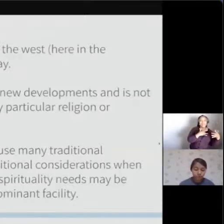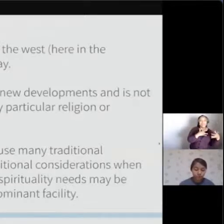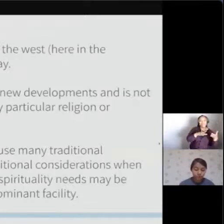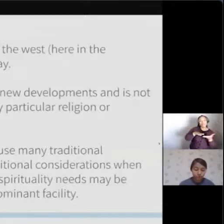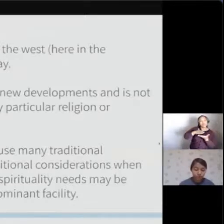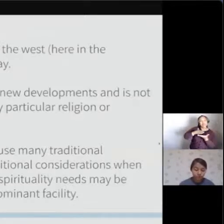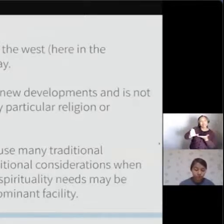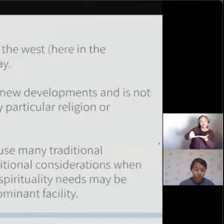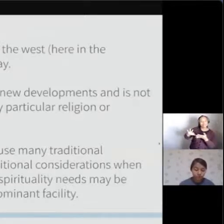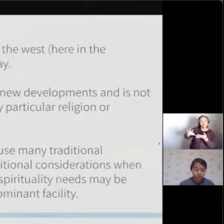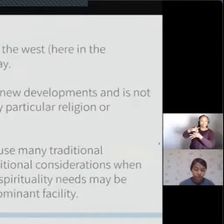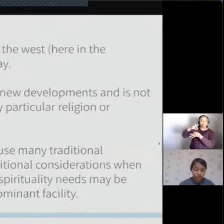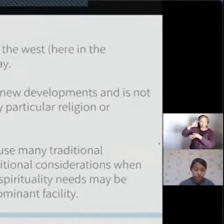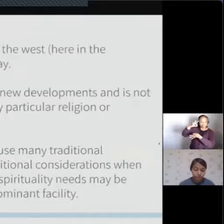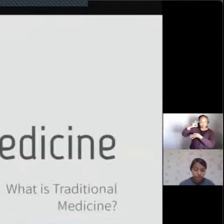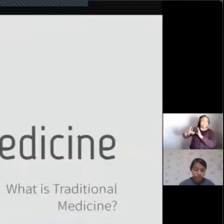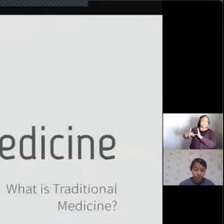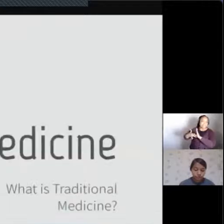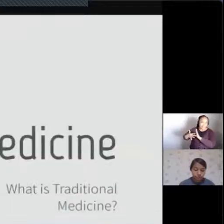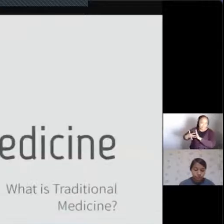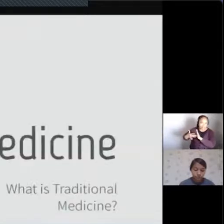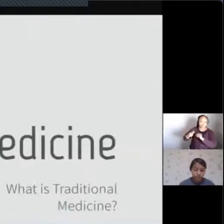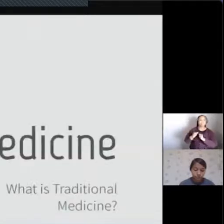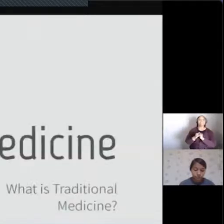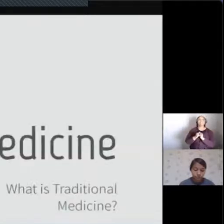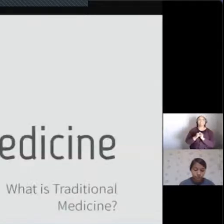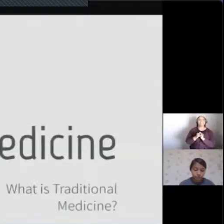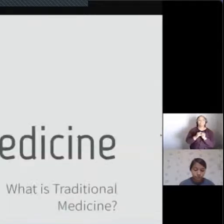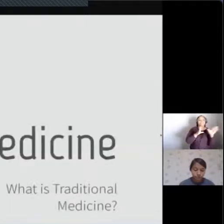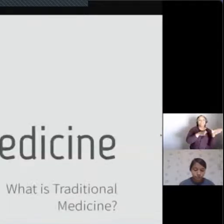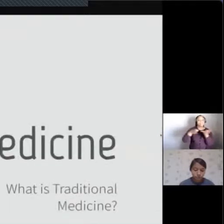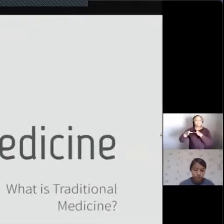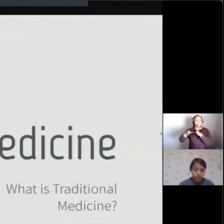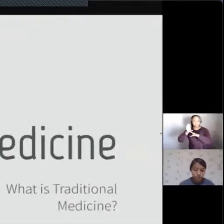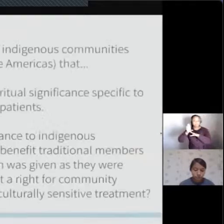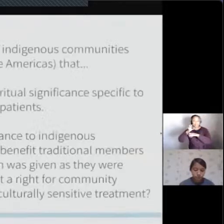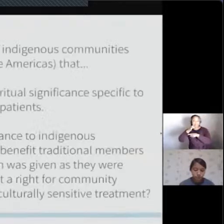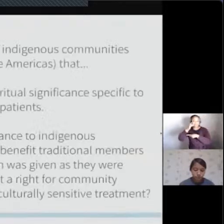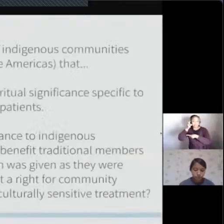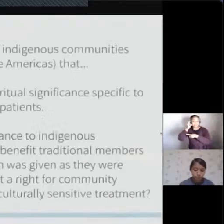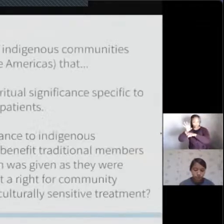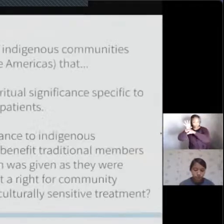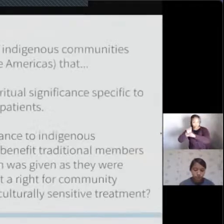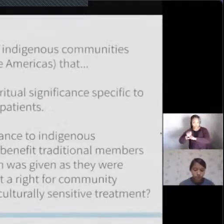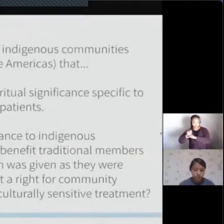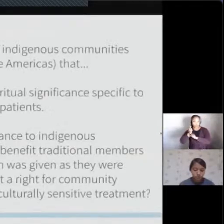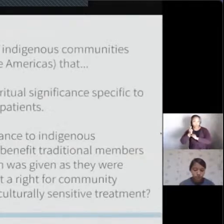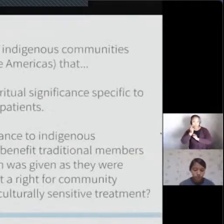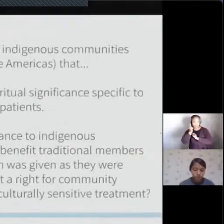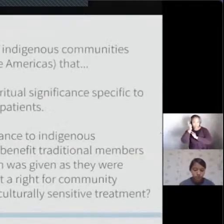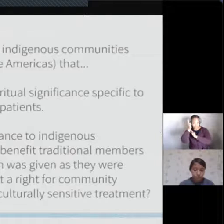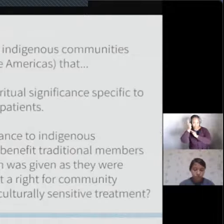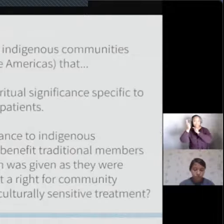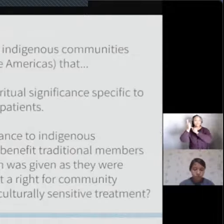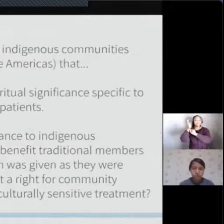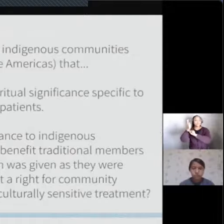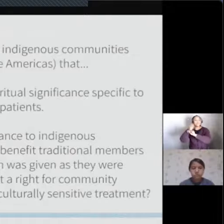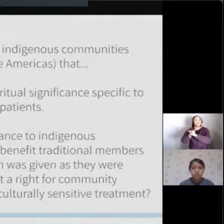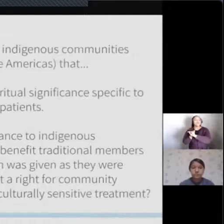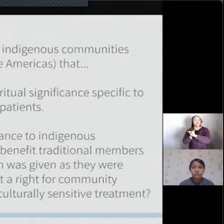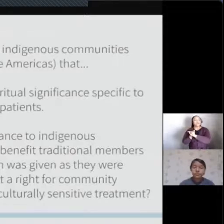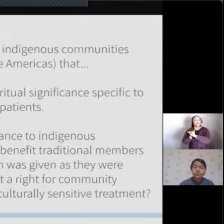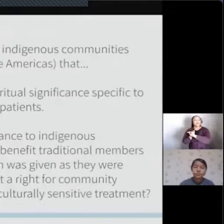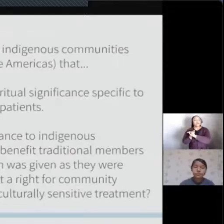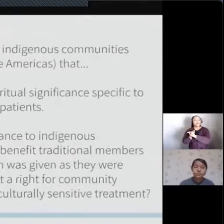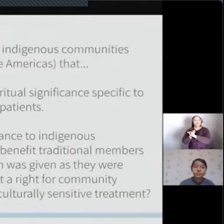So for traditional medicine, and I guess what that is, In this context, traditional medicine